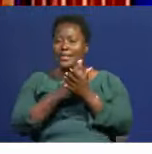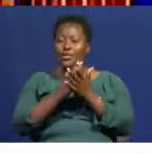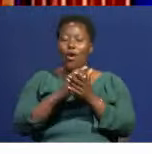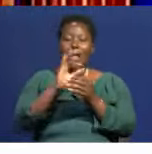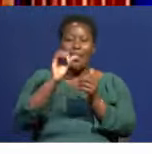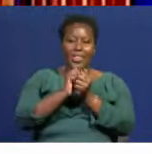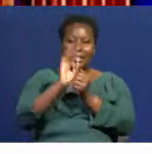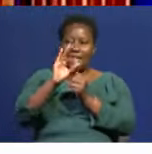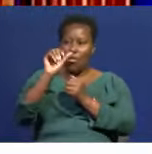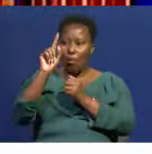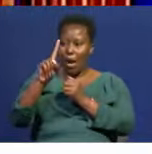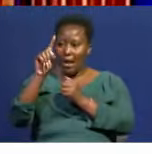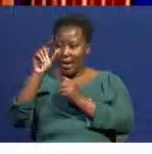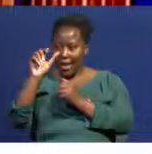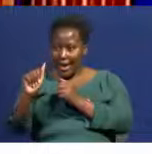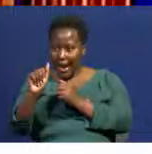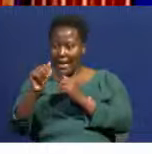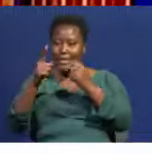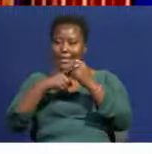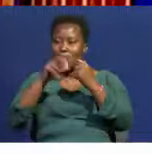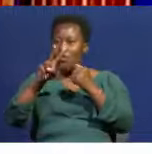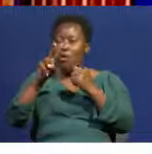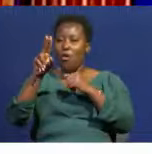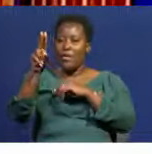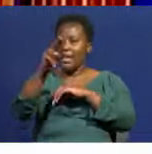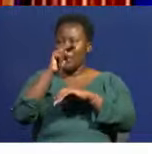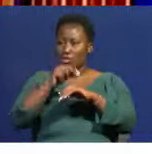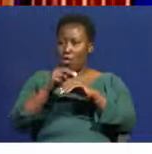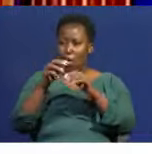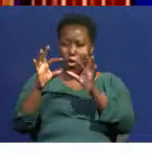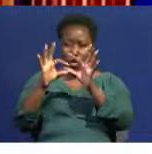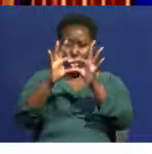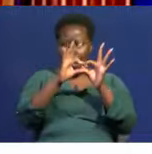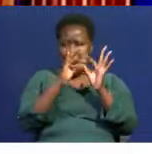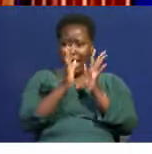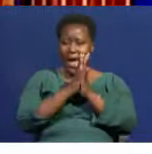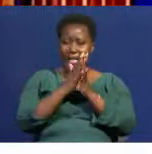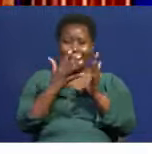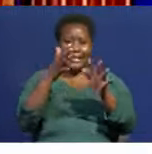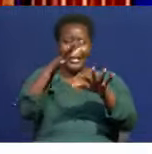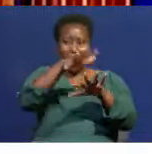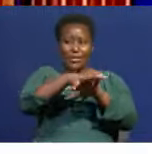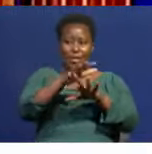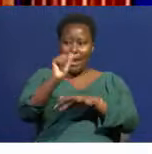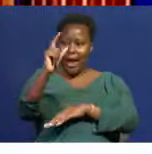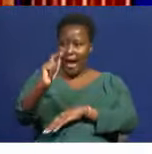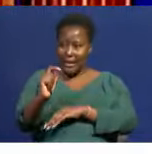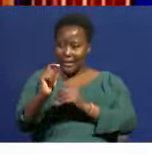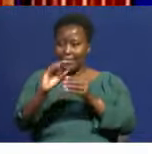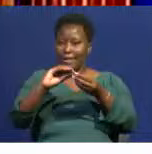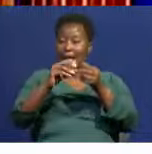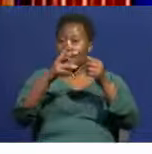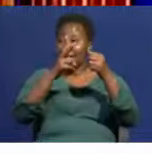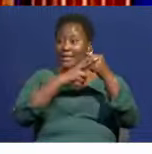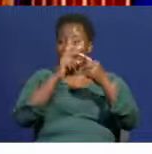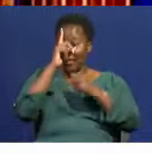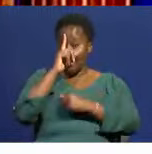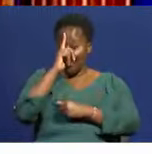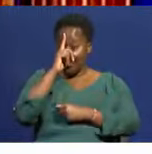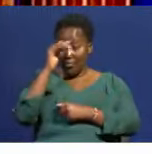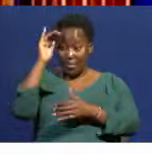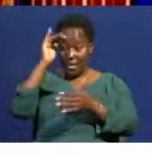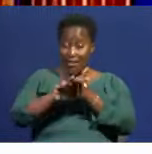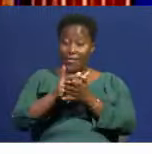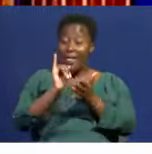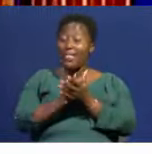13(1A) and 62 of the National Cohesion and Integration Act. Number seven, serious reasons to believe